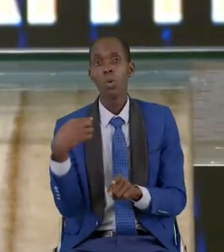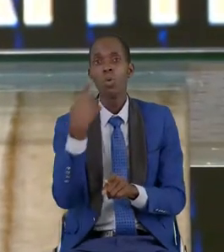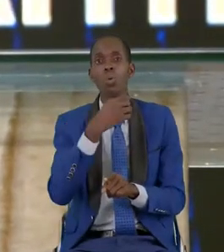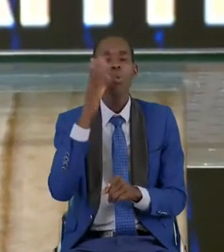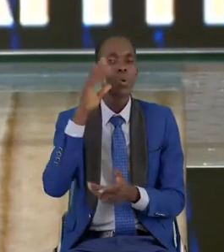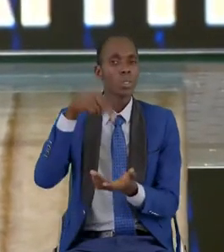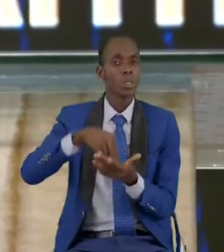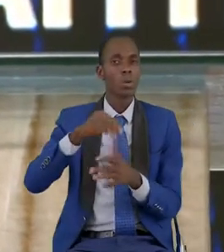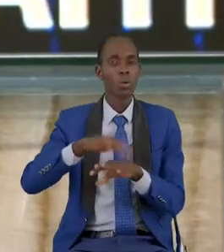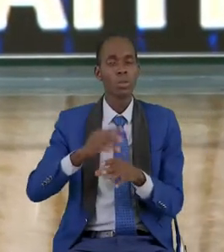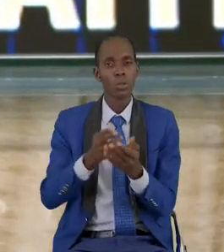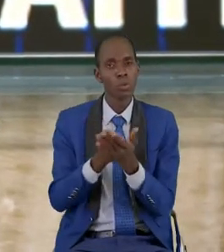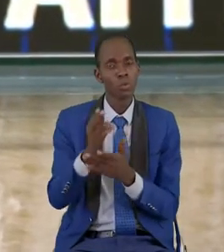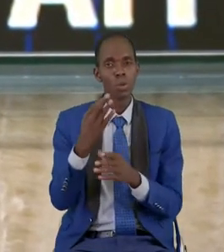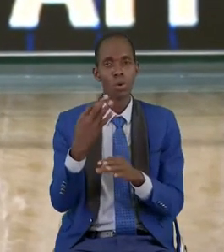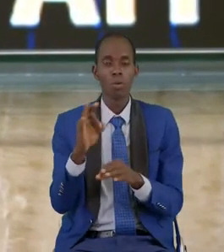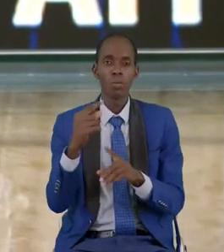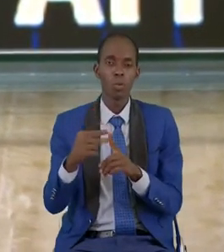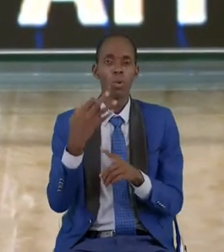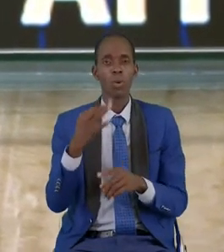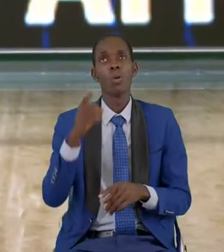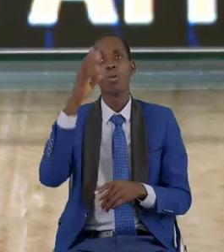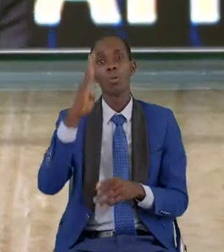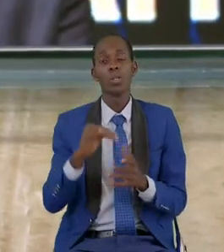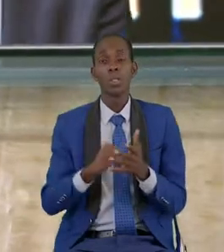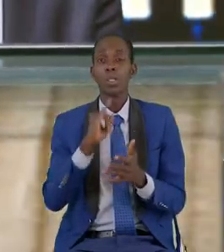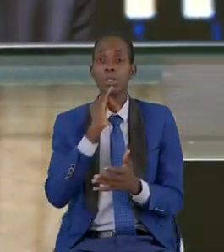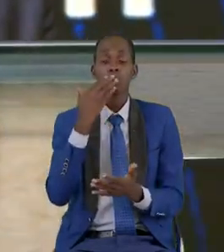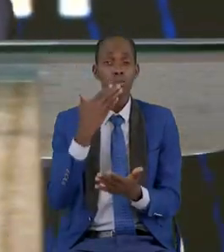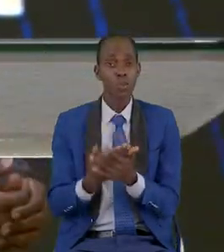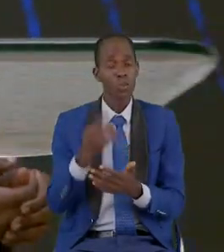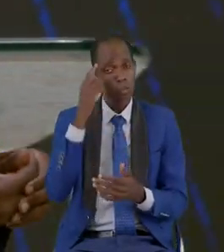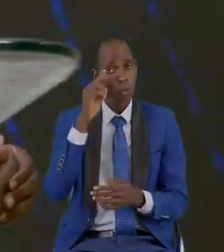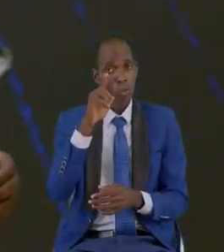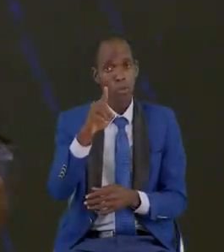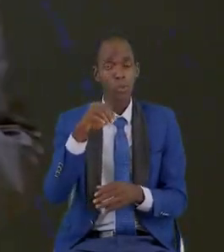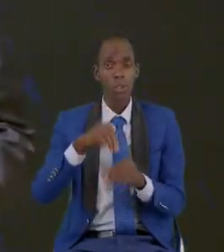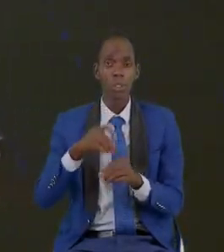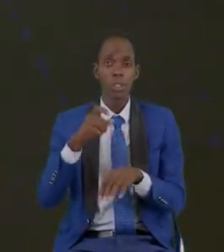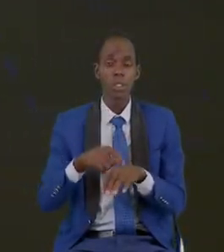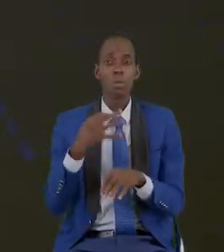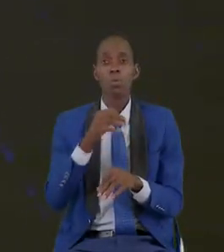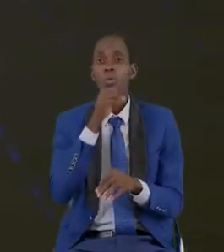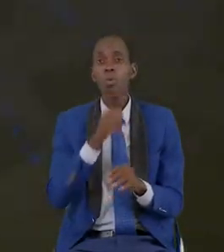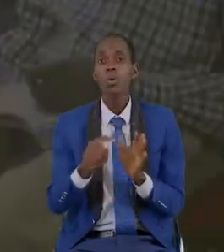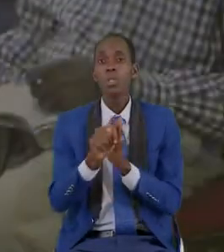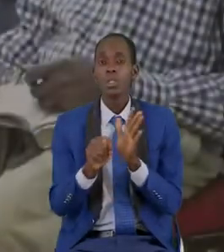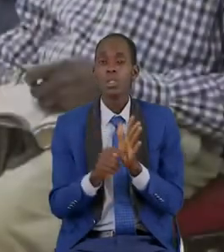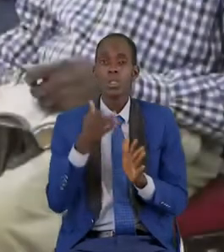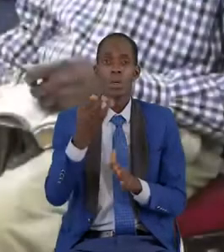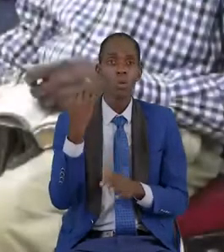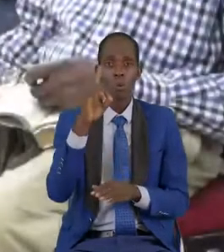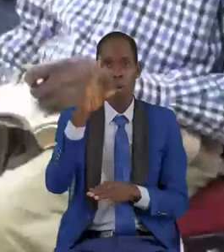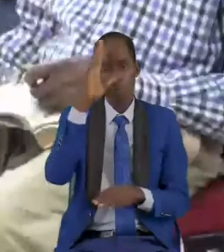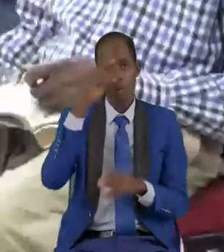truth of the word of God? It's good for you. In the time of the Old Testament, there was